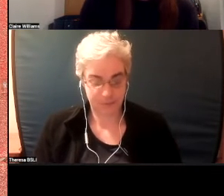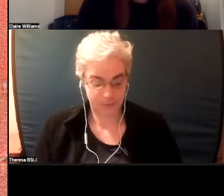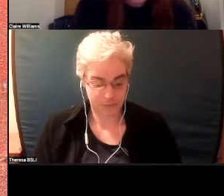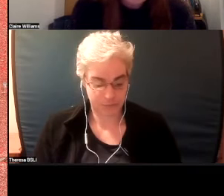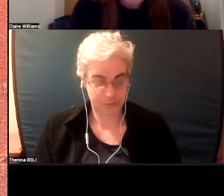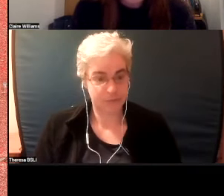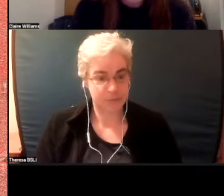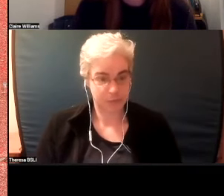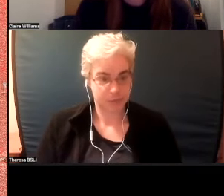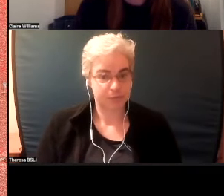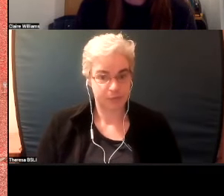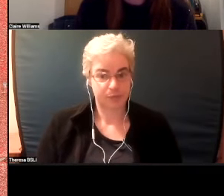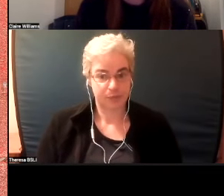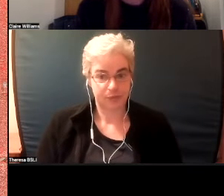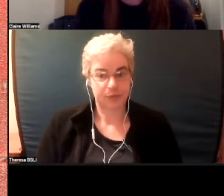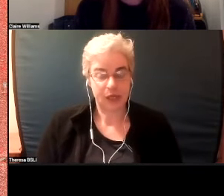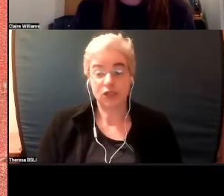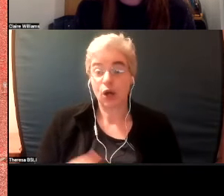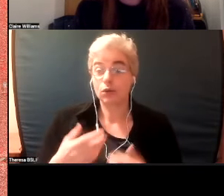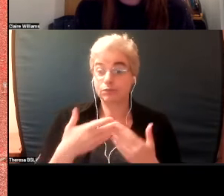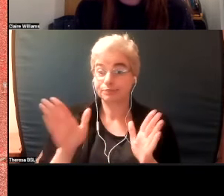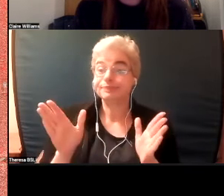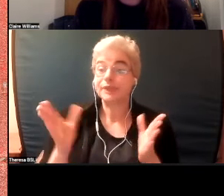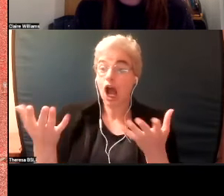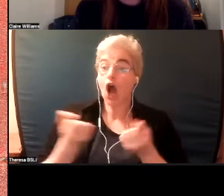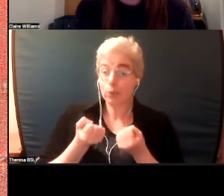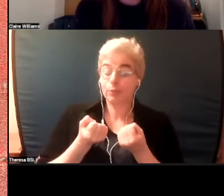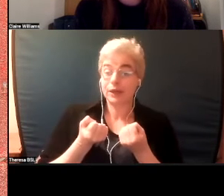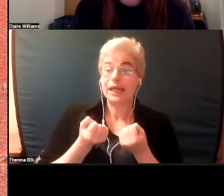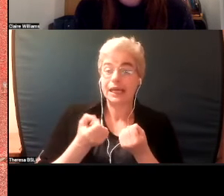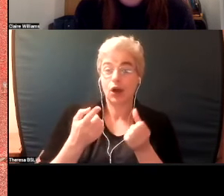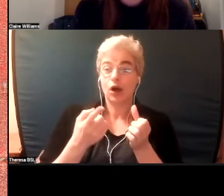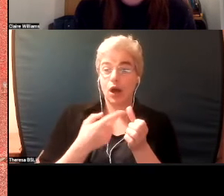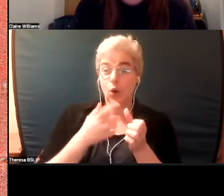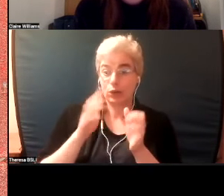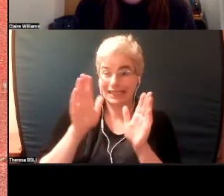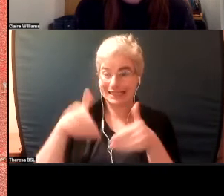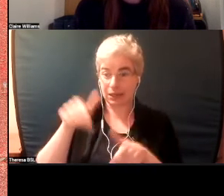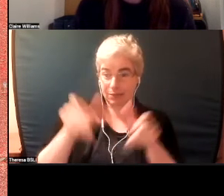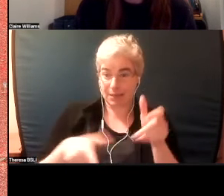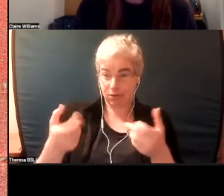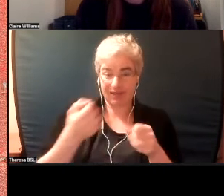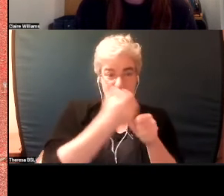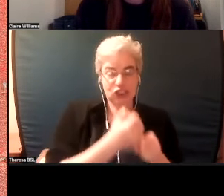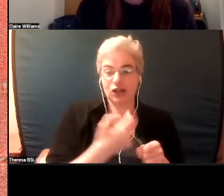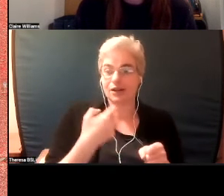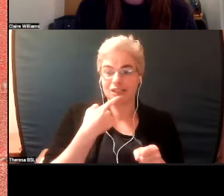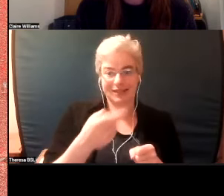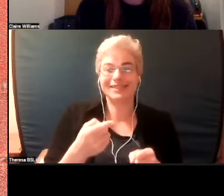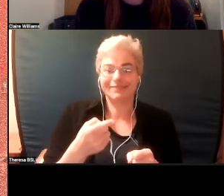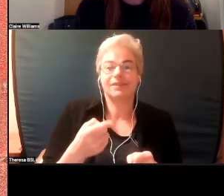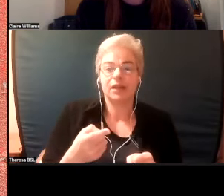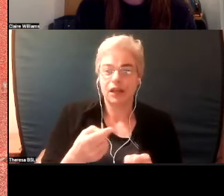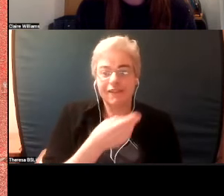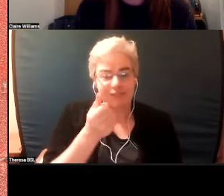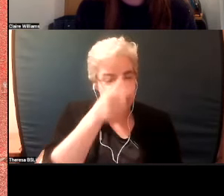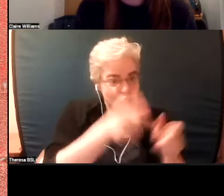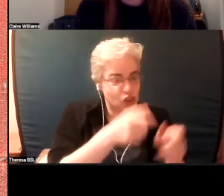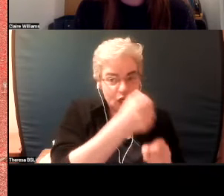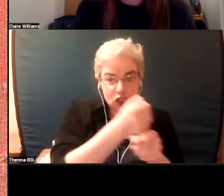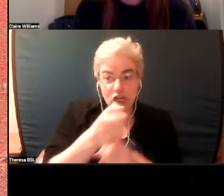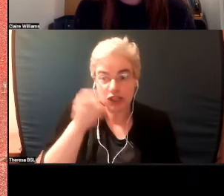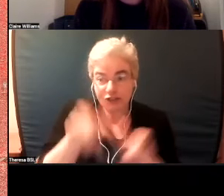The openness to presence of autistic people in the church is missing, I would suggest. There are very few public church figures who are